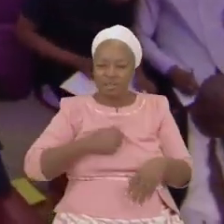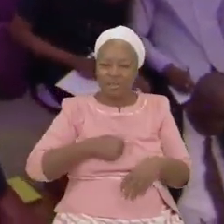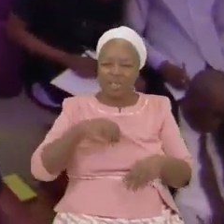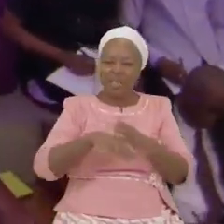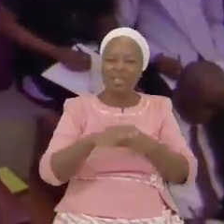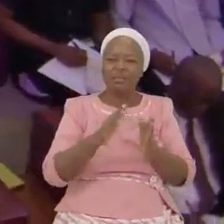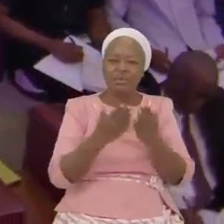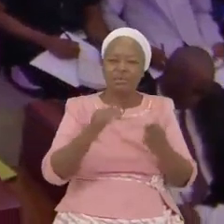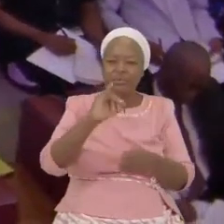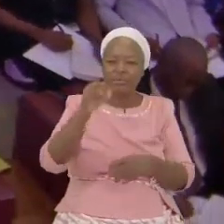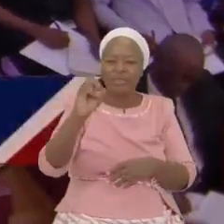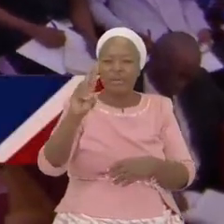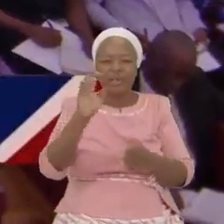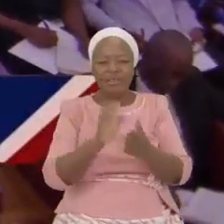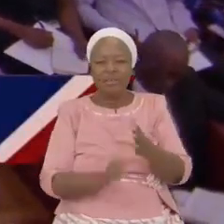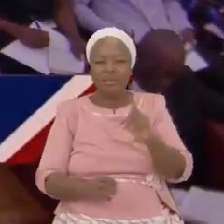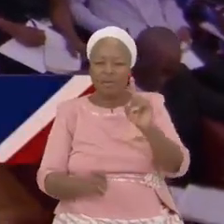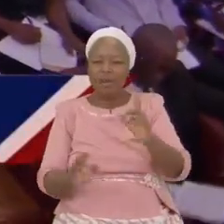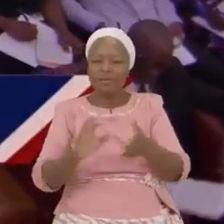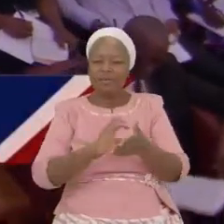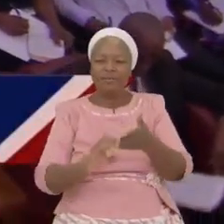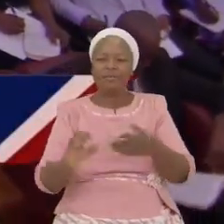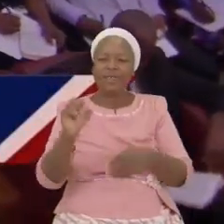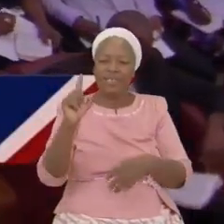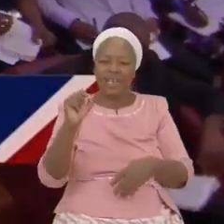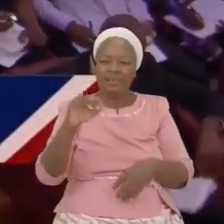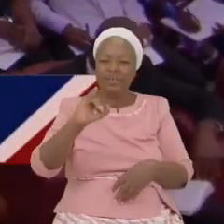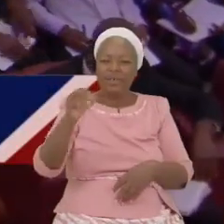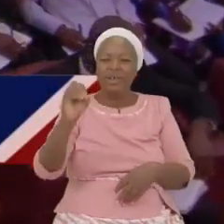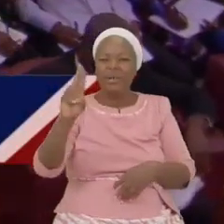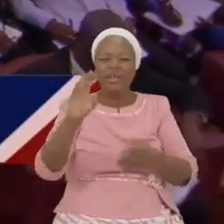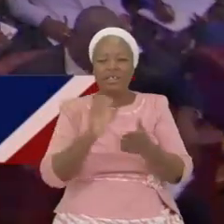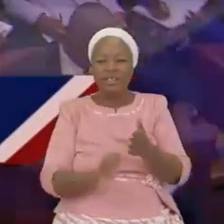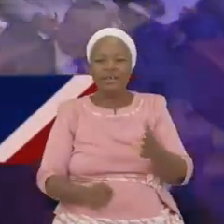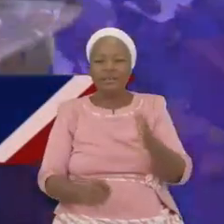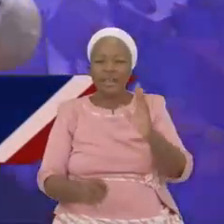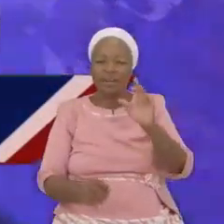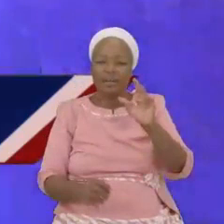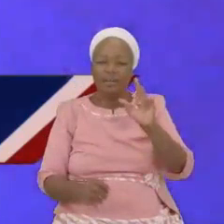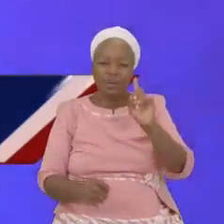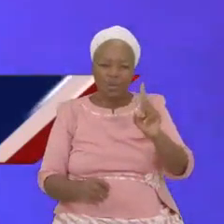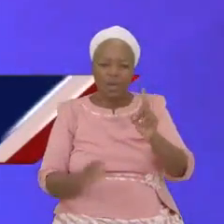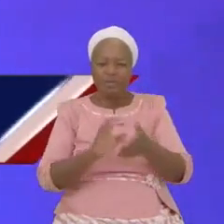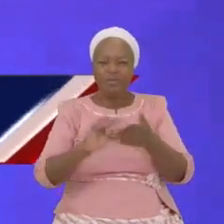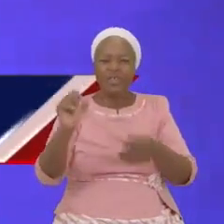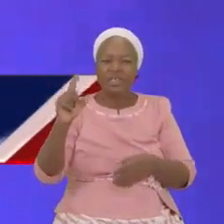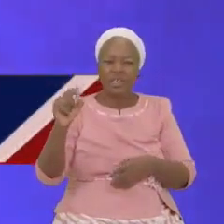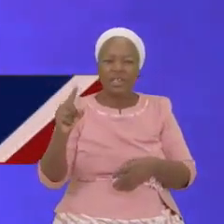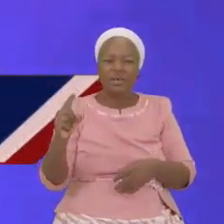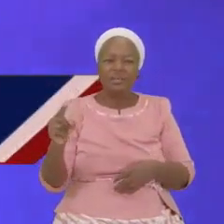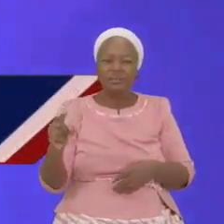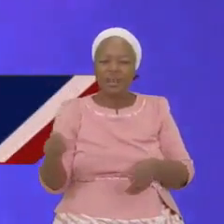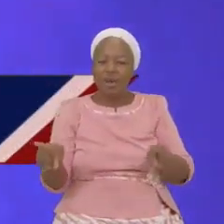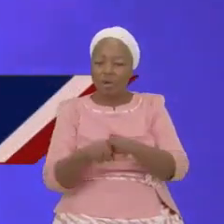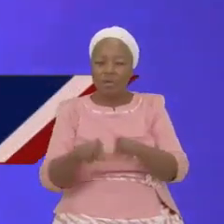Jeremiah chapter 1. I'm reading from verse 11. Jeremiah chapter 1, verse 11. Moreover, the word of the